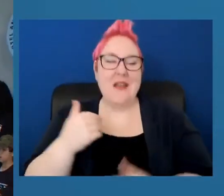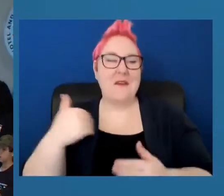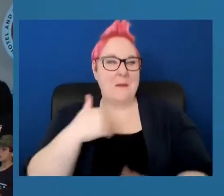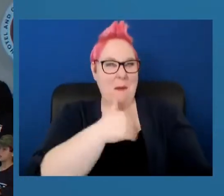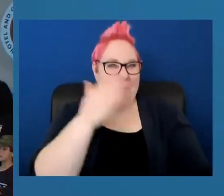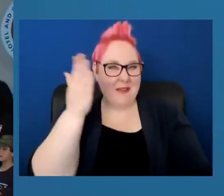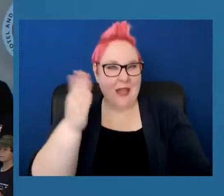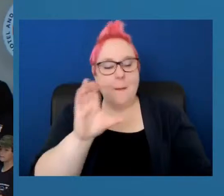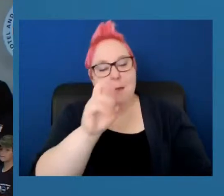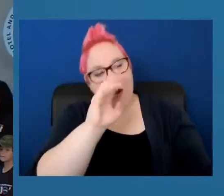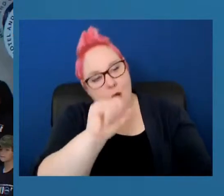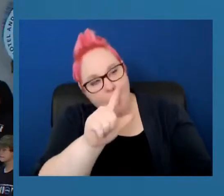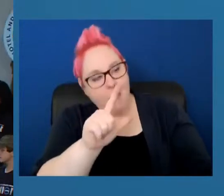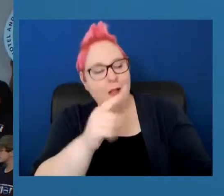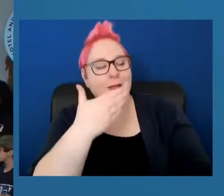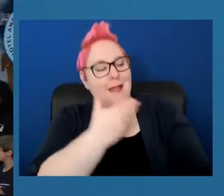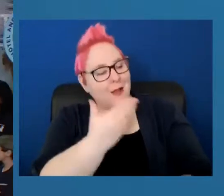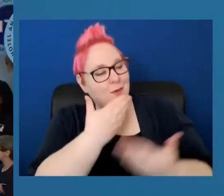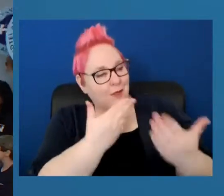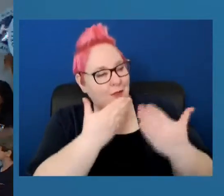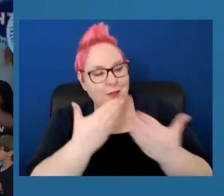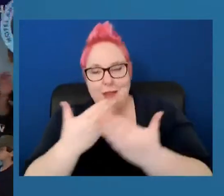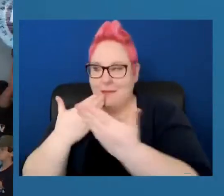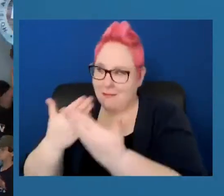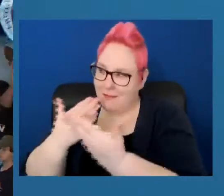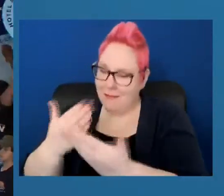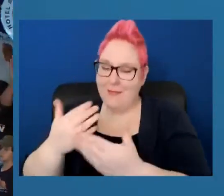you for being the conscious.